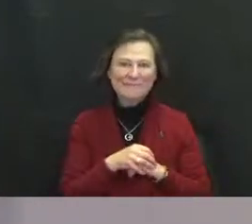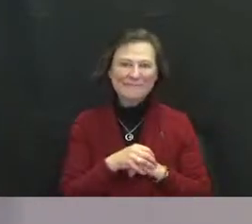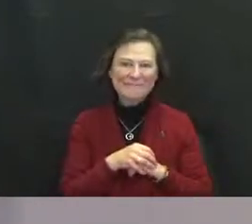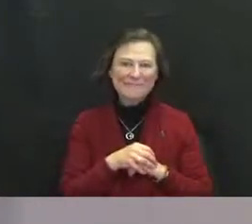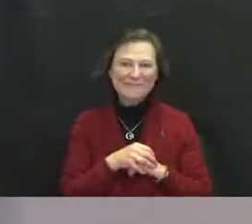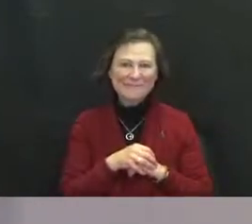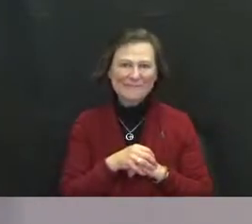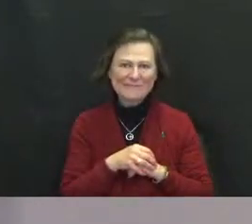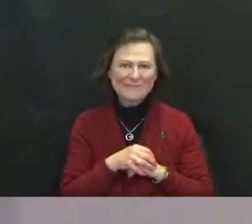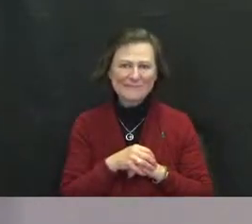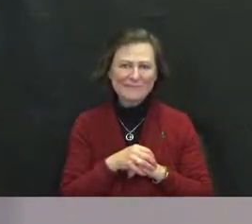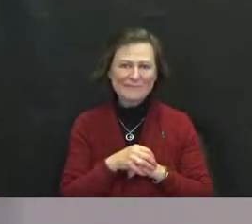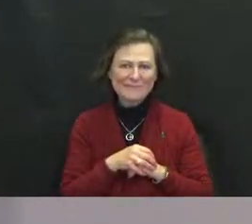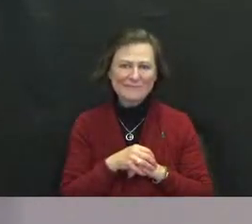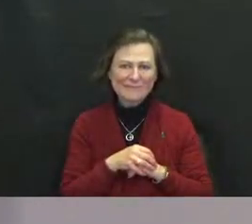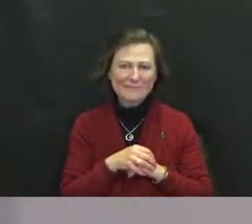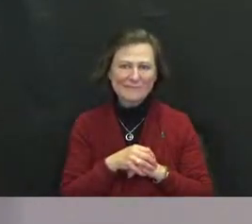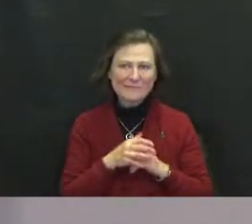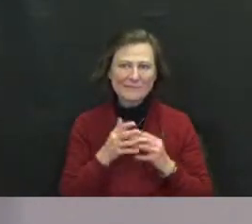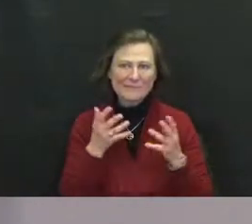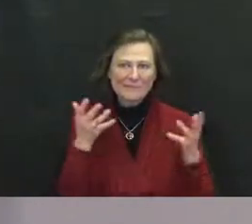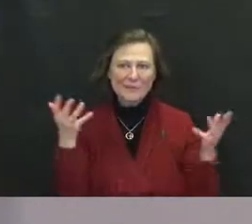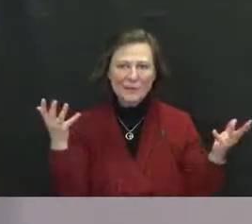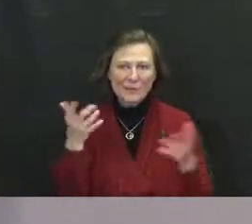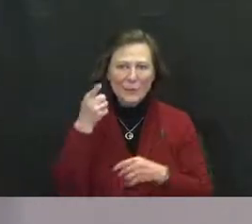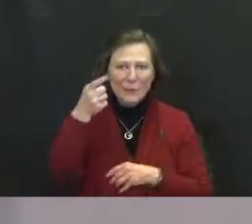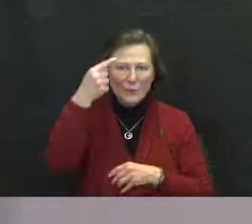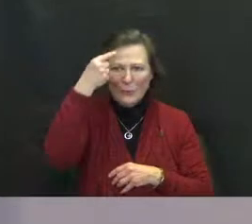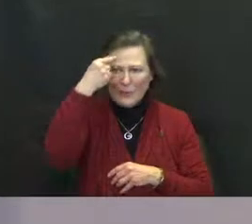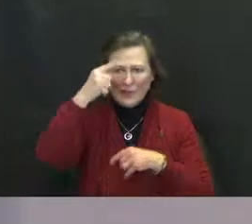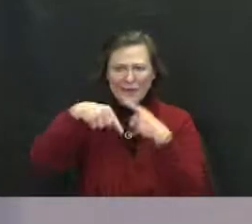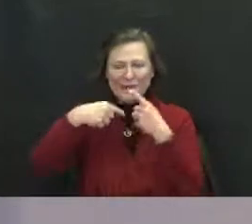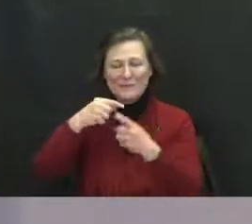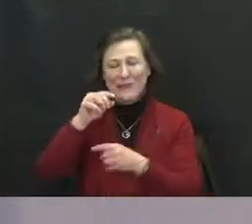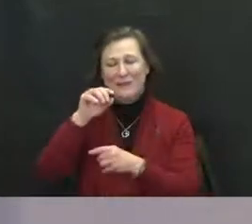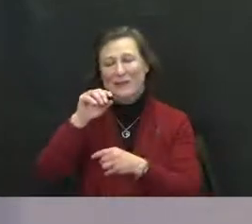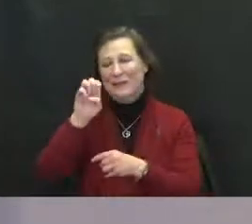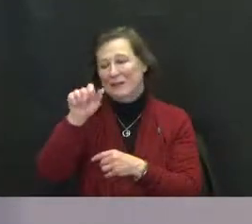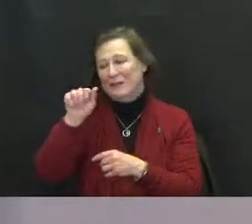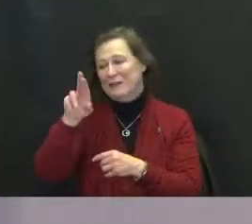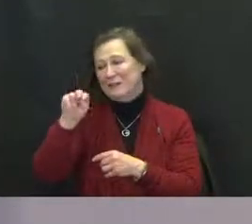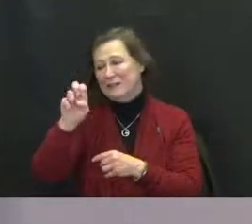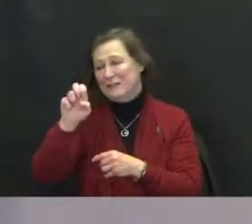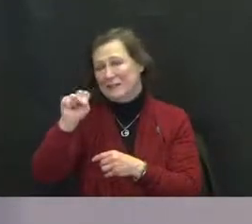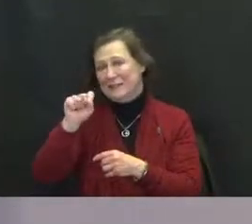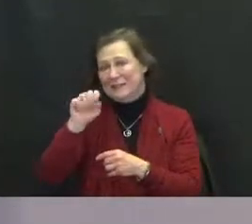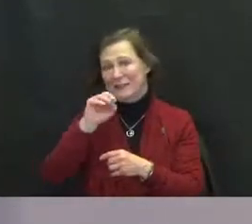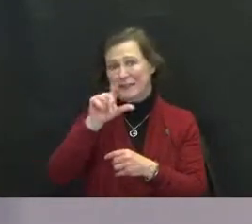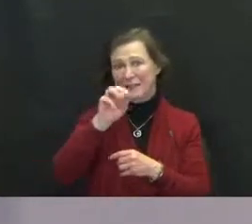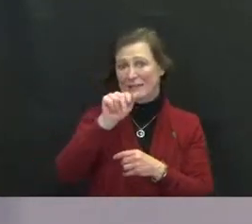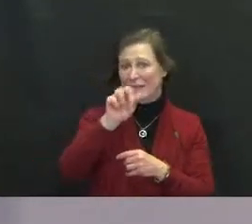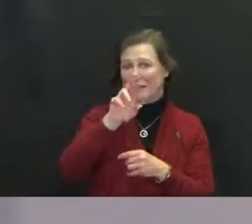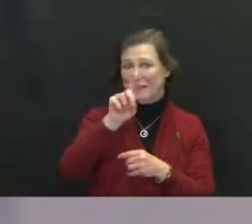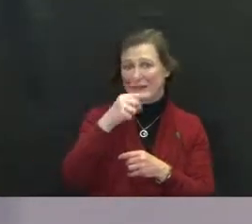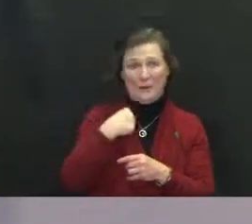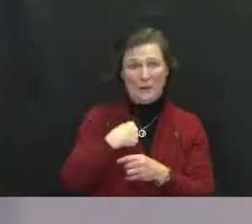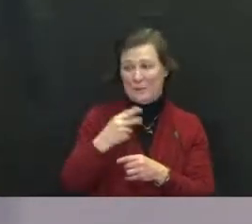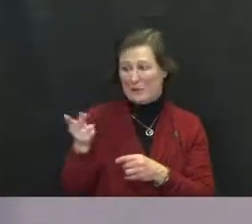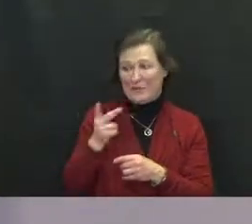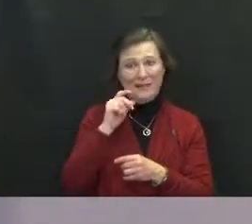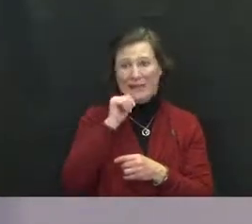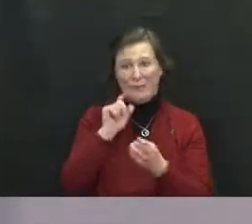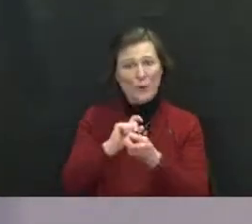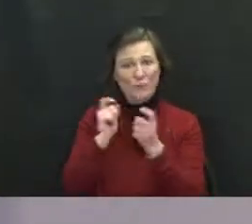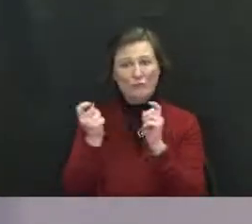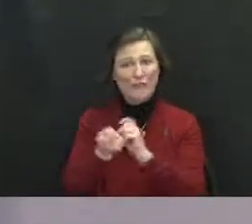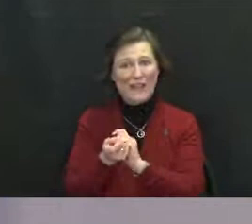So what do you think about Ernest and Leonard? To me, they don't change. They both have temper tantrums and wind up basically where they